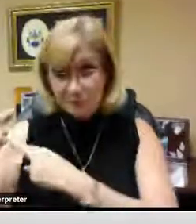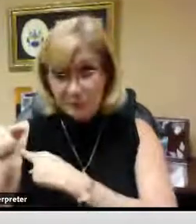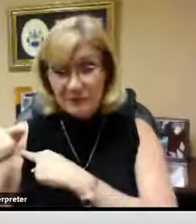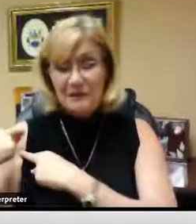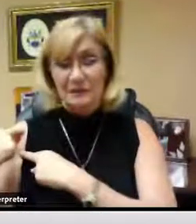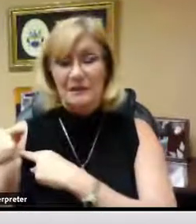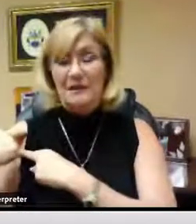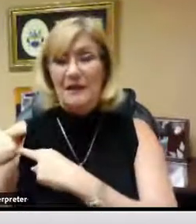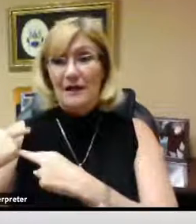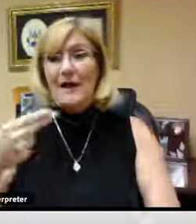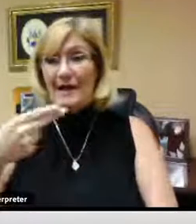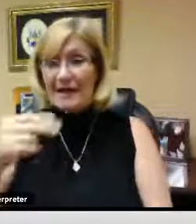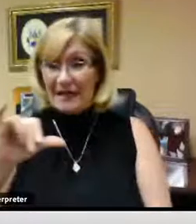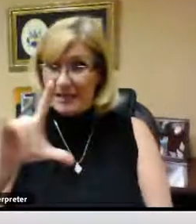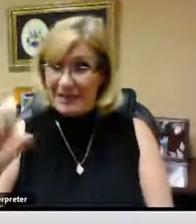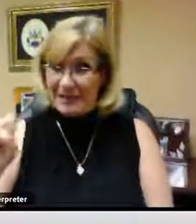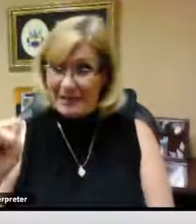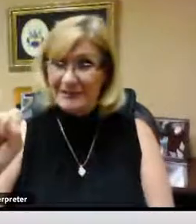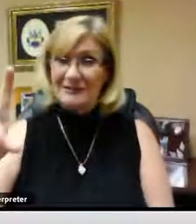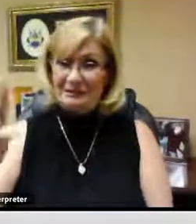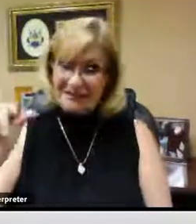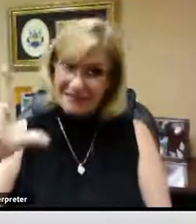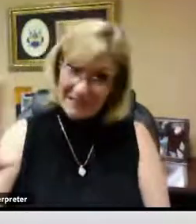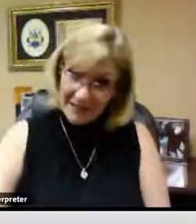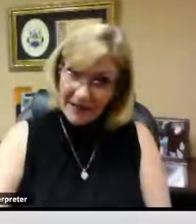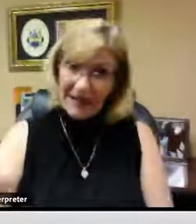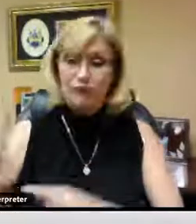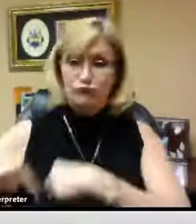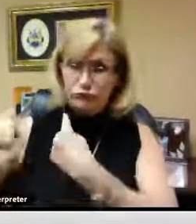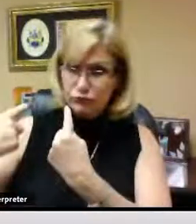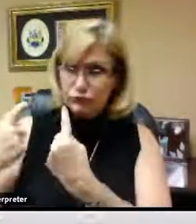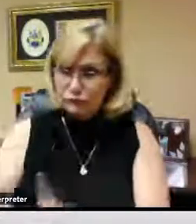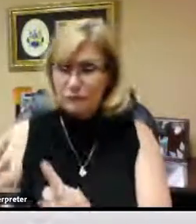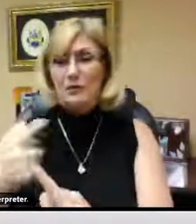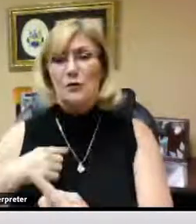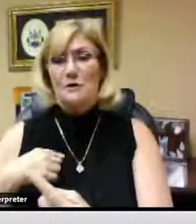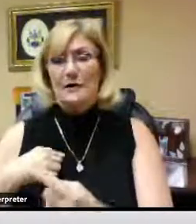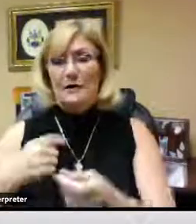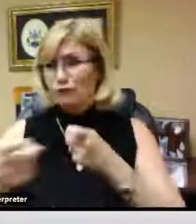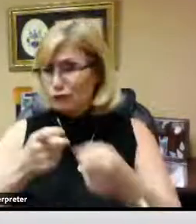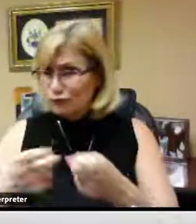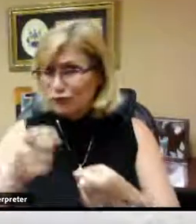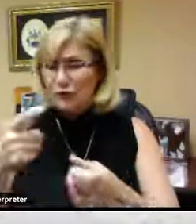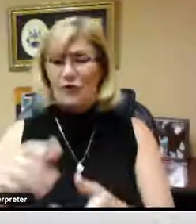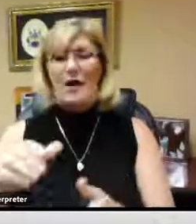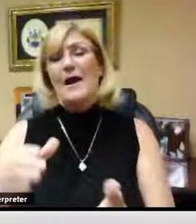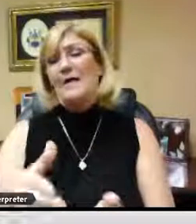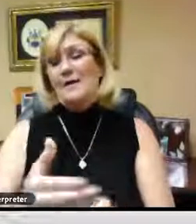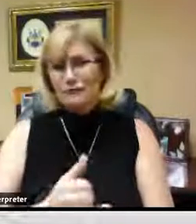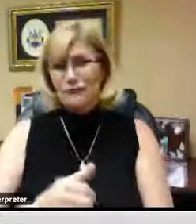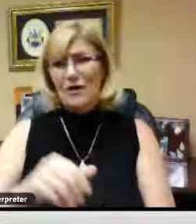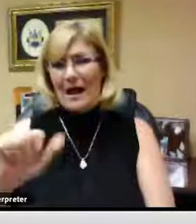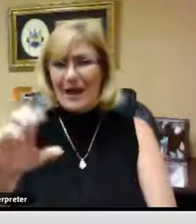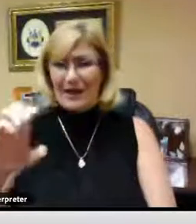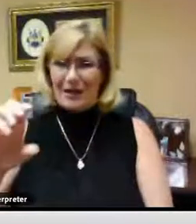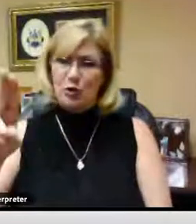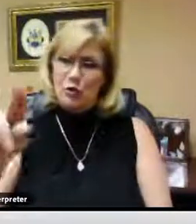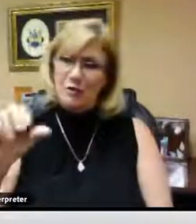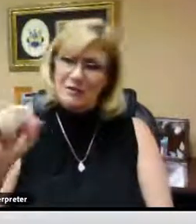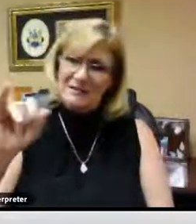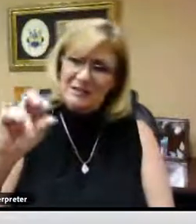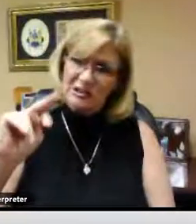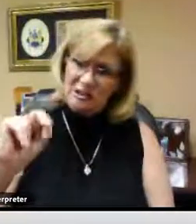responsibilities at Hillsdale, for all of those years have included the supervision of acquisitions, collection development, and